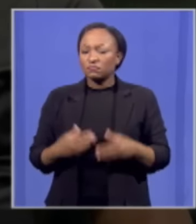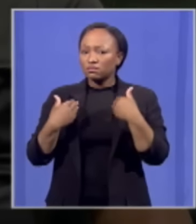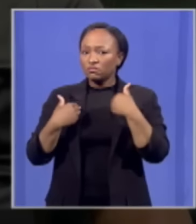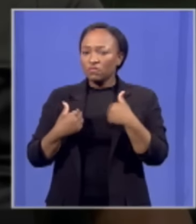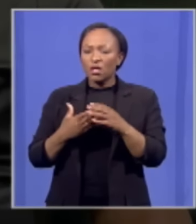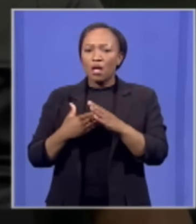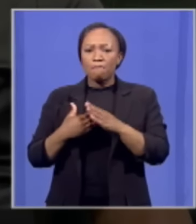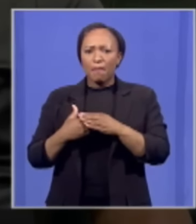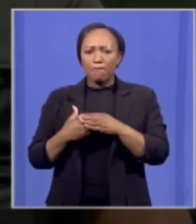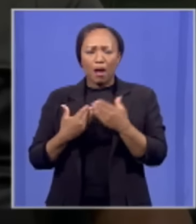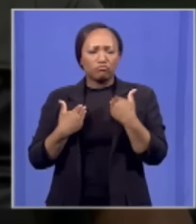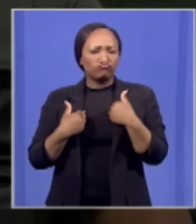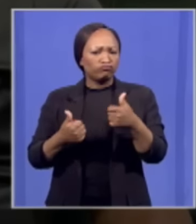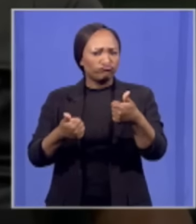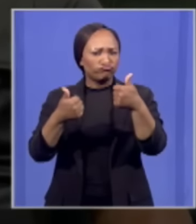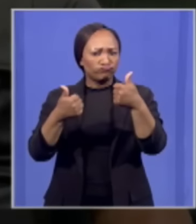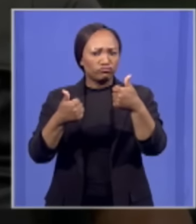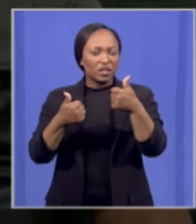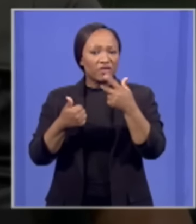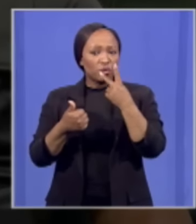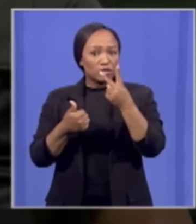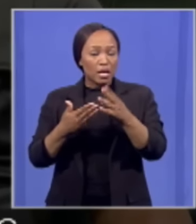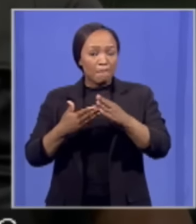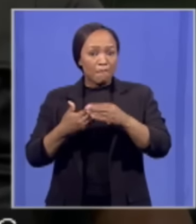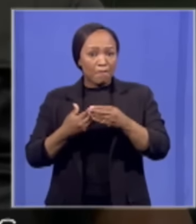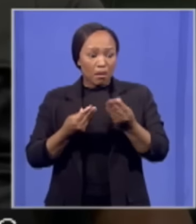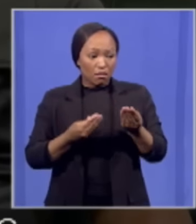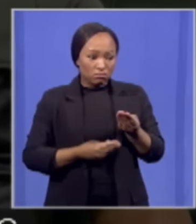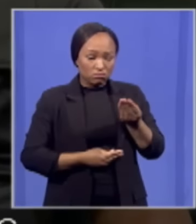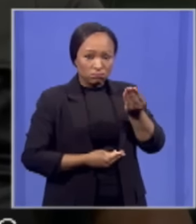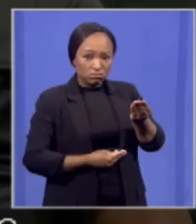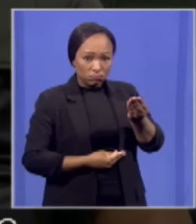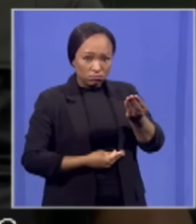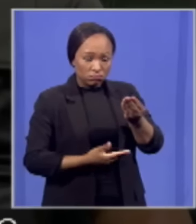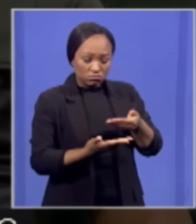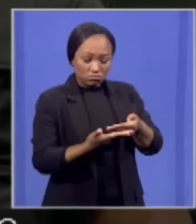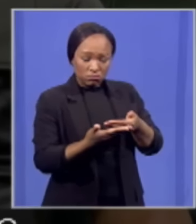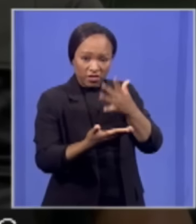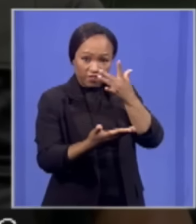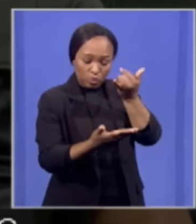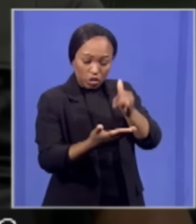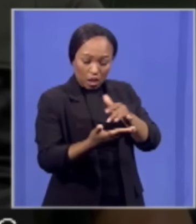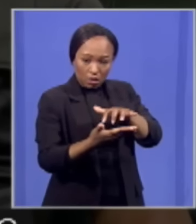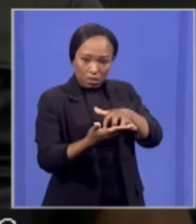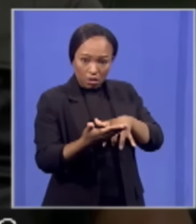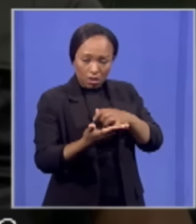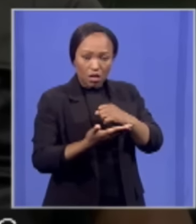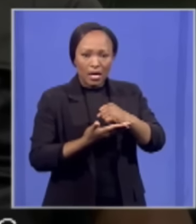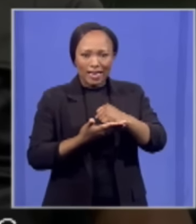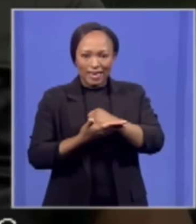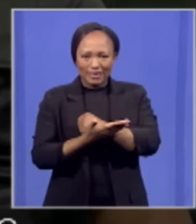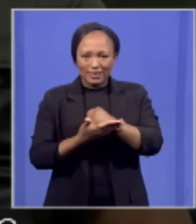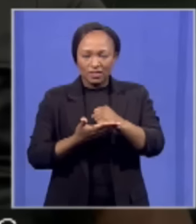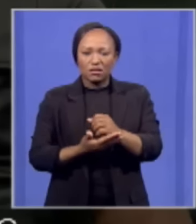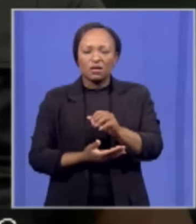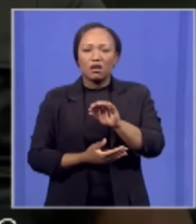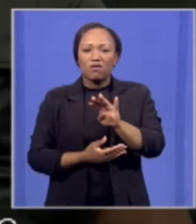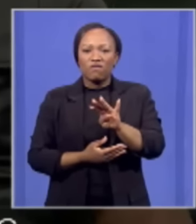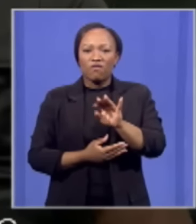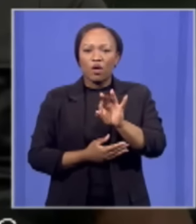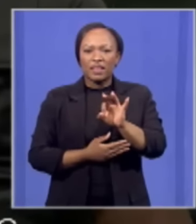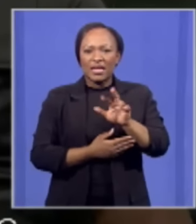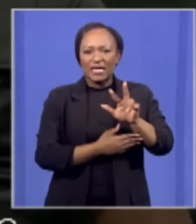standing. Se ntla o ka bona membership e go hileng mona o. Ke register e tlhagisa re about